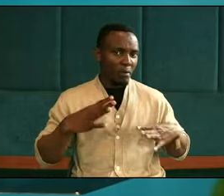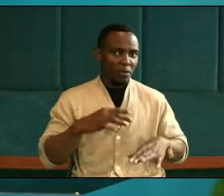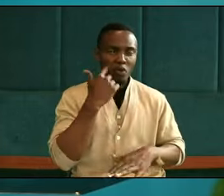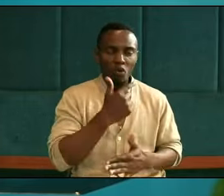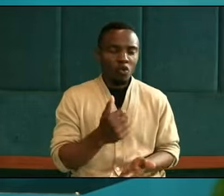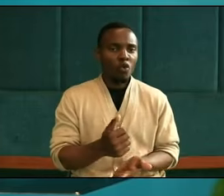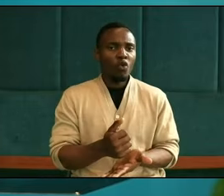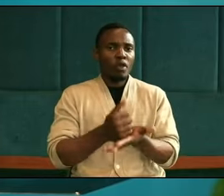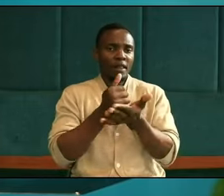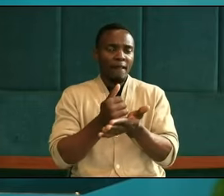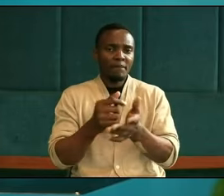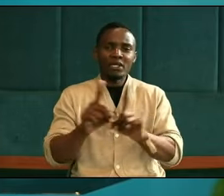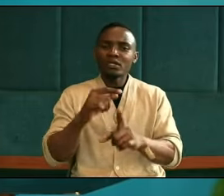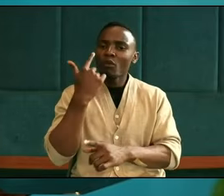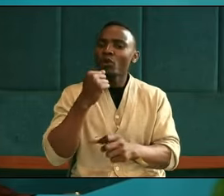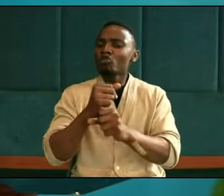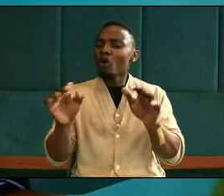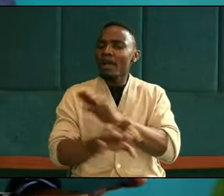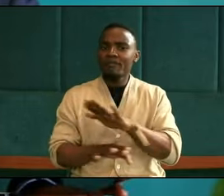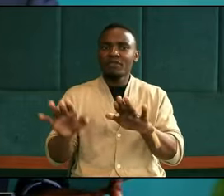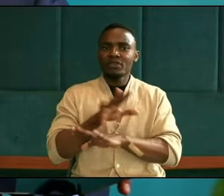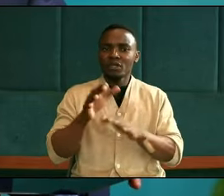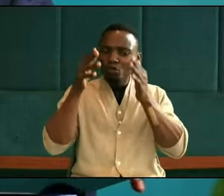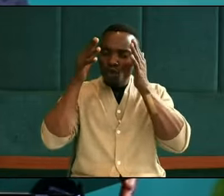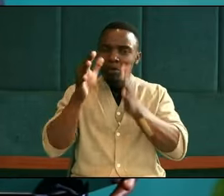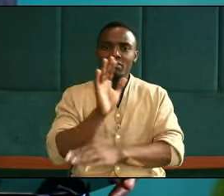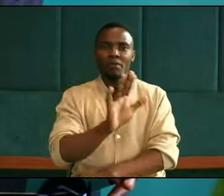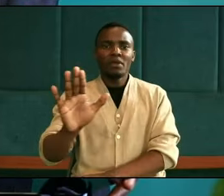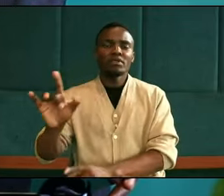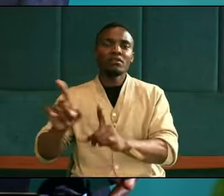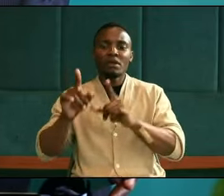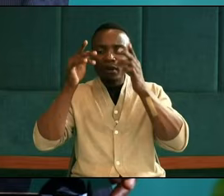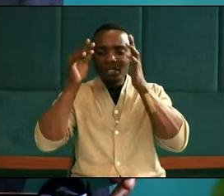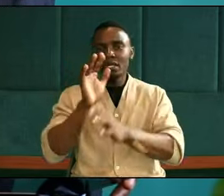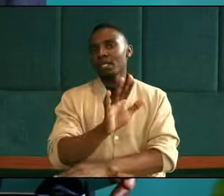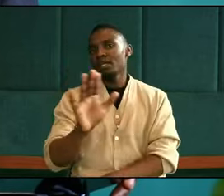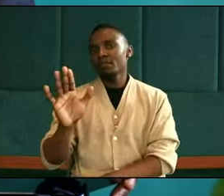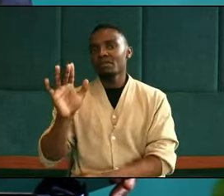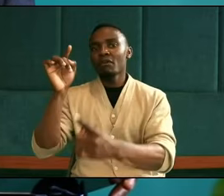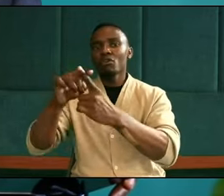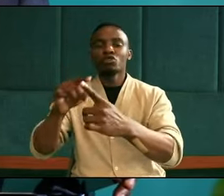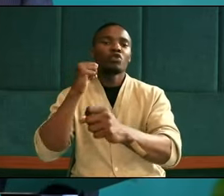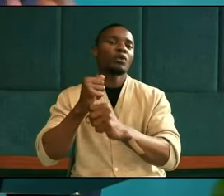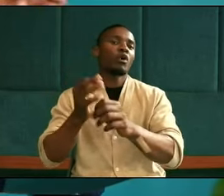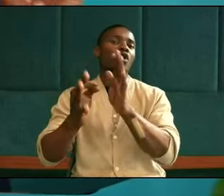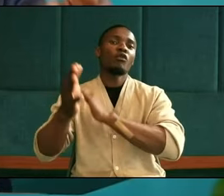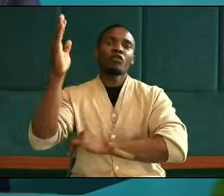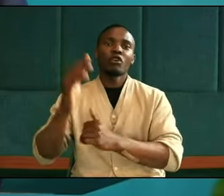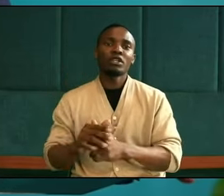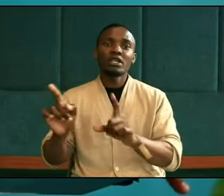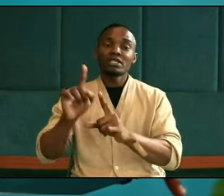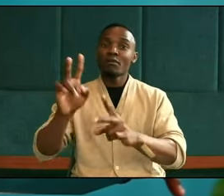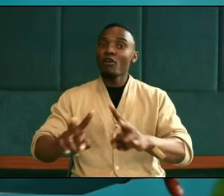do whatever it takes to commit themselves and dedicate themselves to the work of God, and